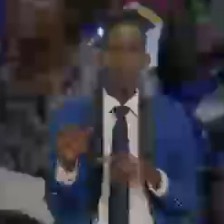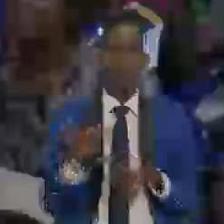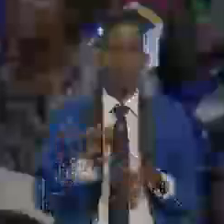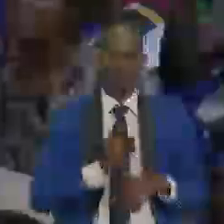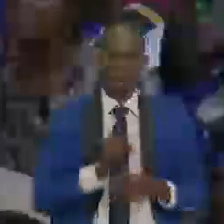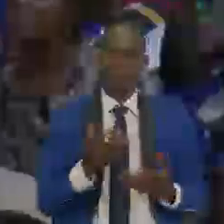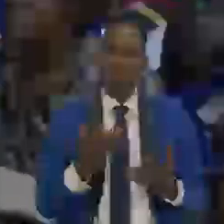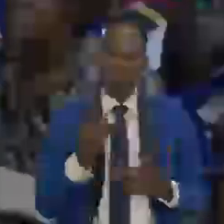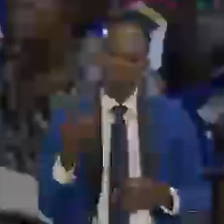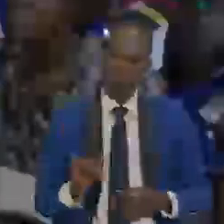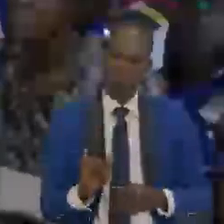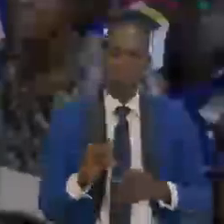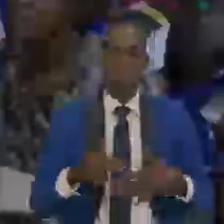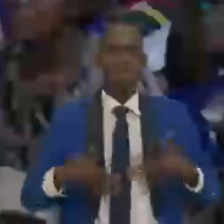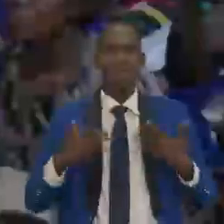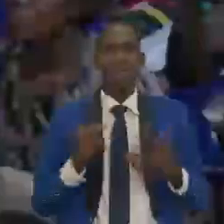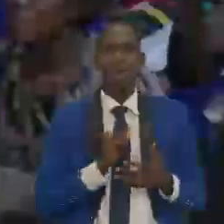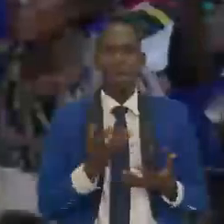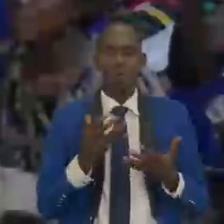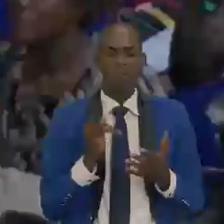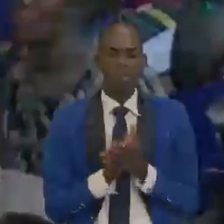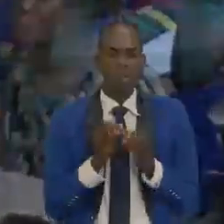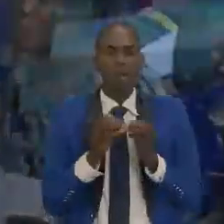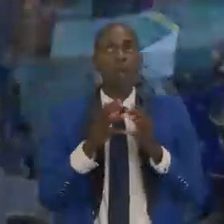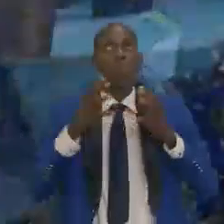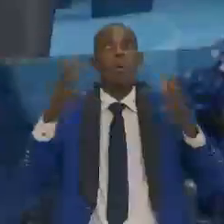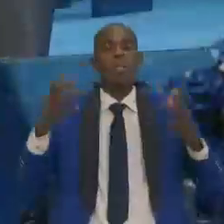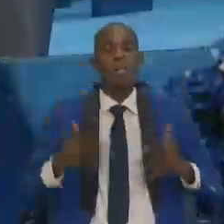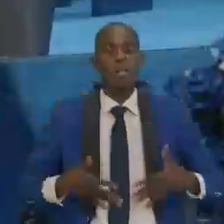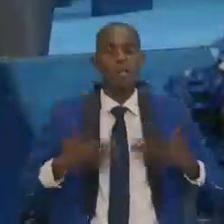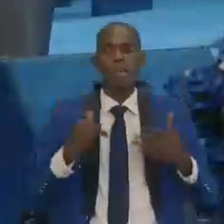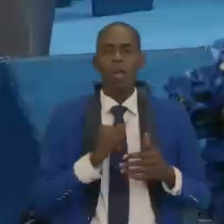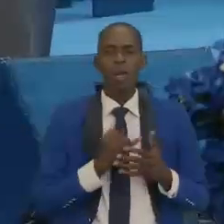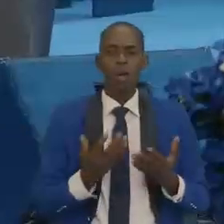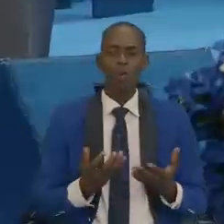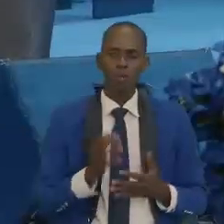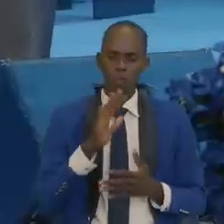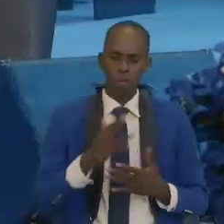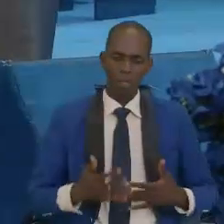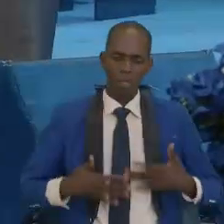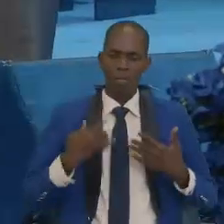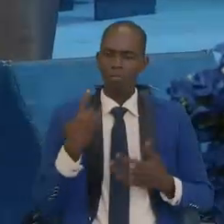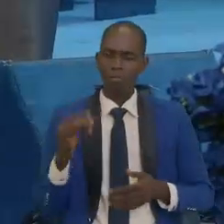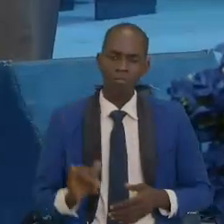life. I want that abundant life. I want your life, eternal,